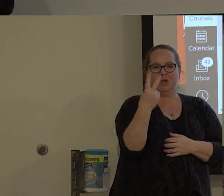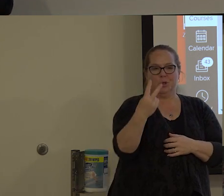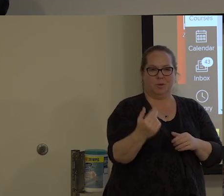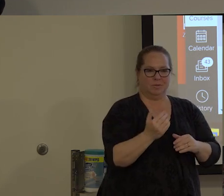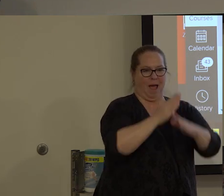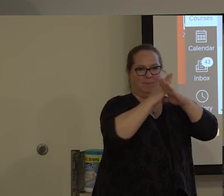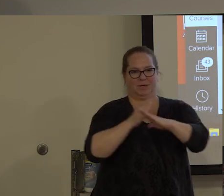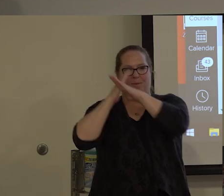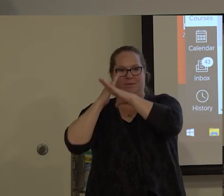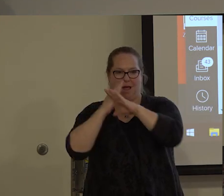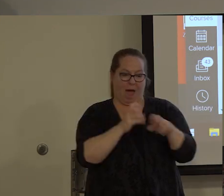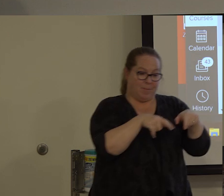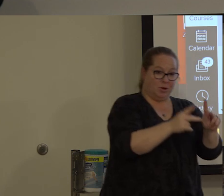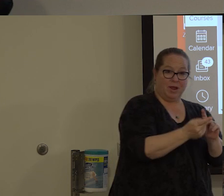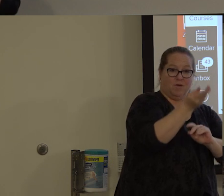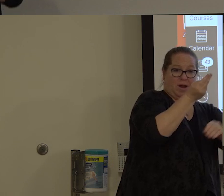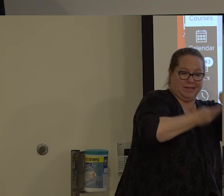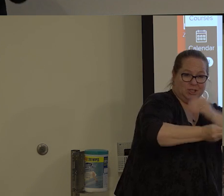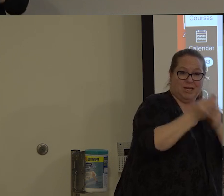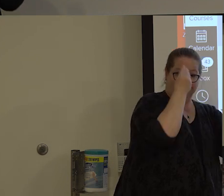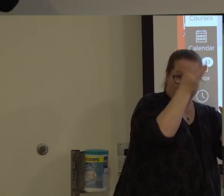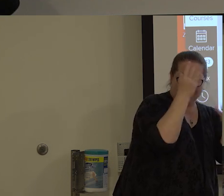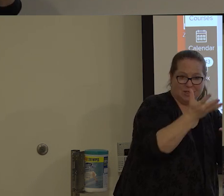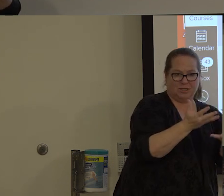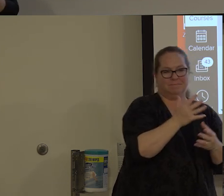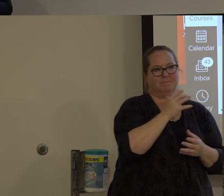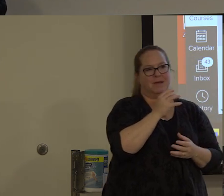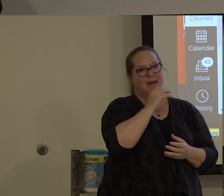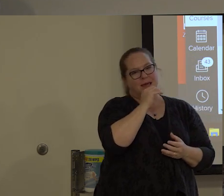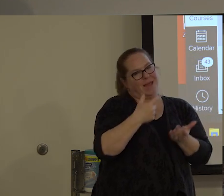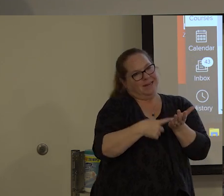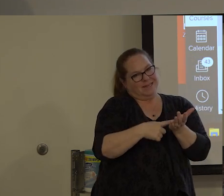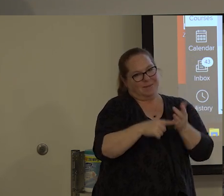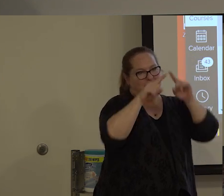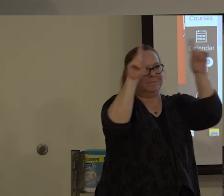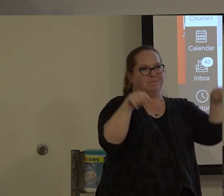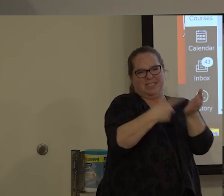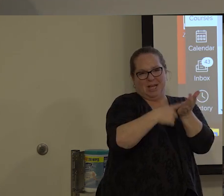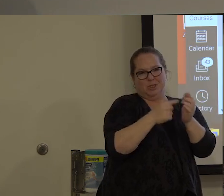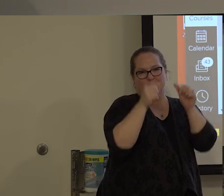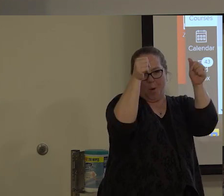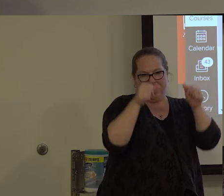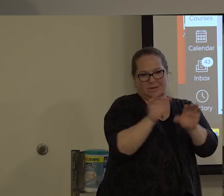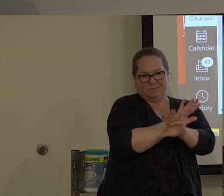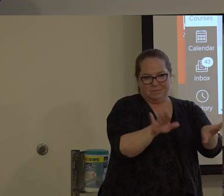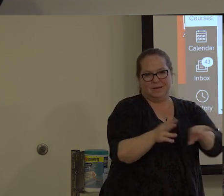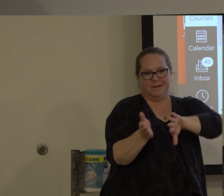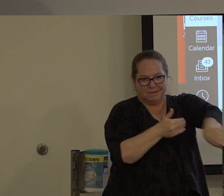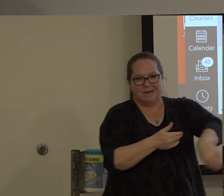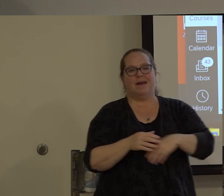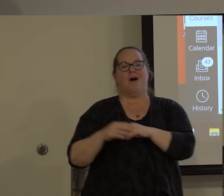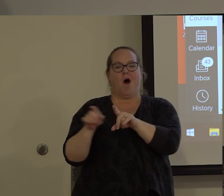obstacles that we have are opportunities for exchange of information. I'm not going to talk to you about discussion forums. You know about discussion forums. Okay. We